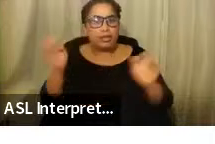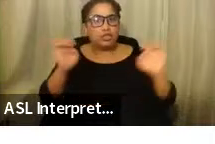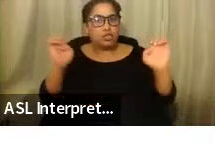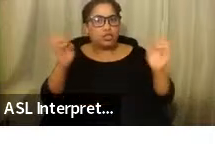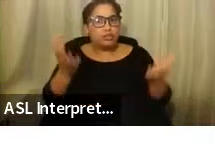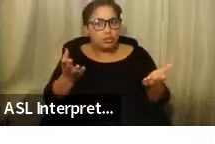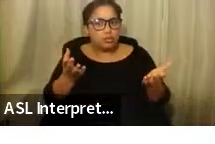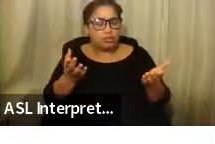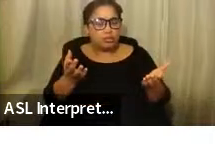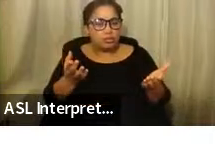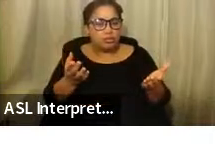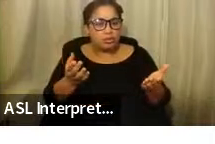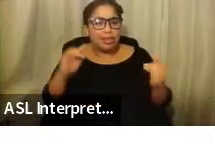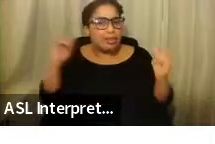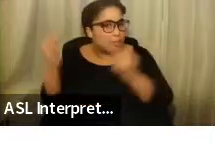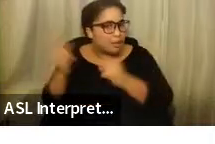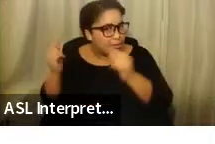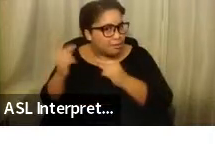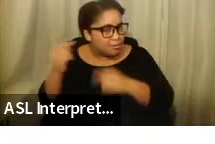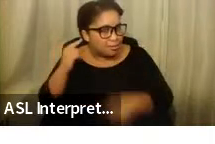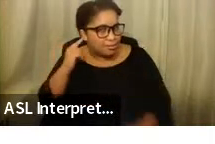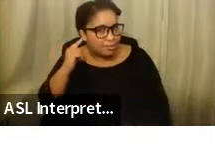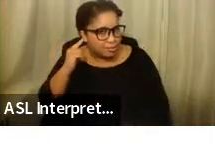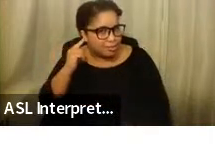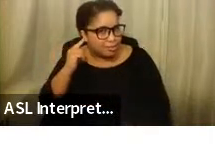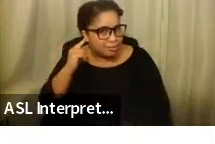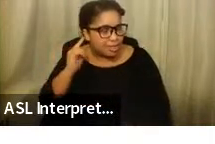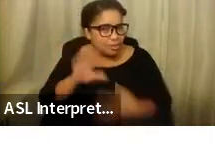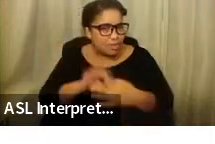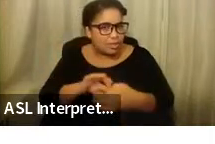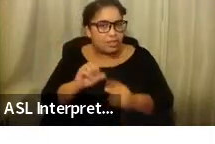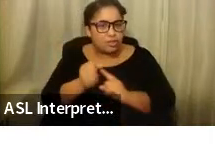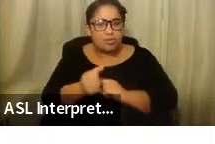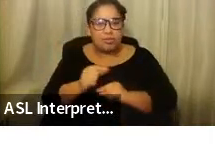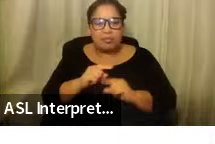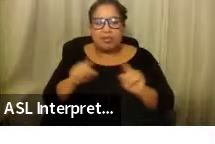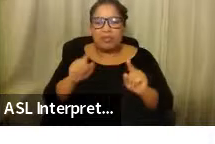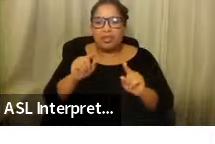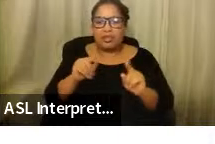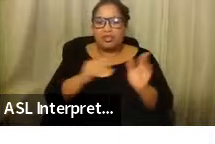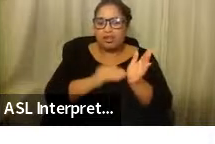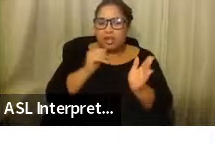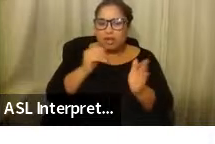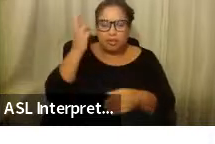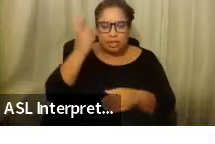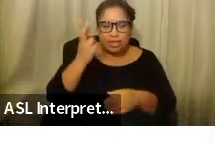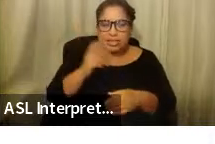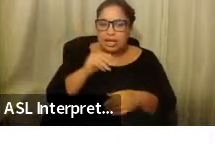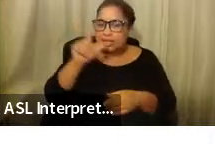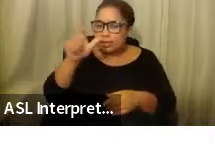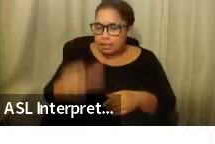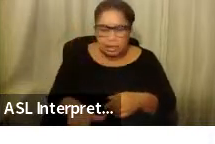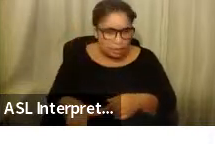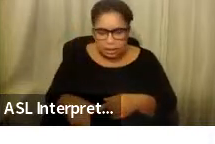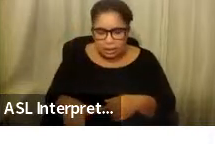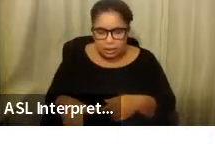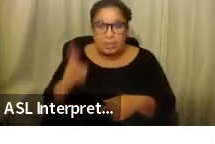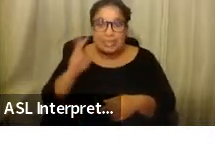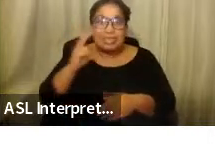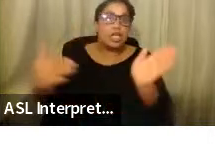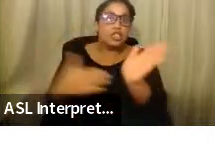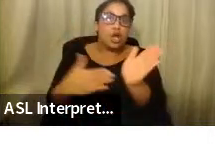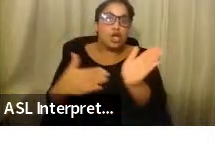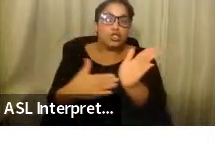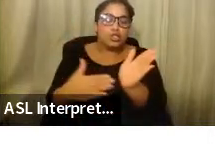The urgency is the pain in this scenario, but the patient doesn't know that. They don't know that they don't necessarily need to see a